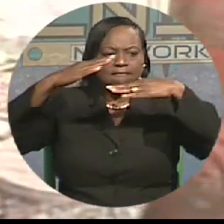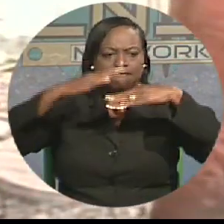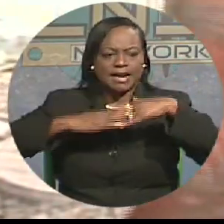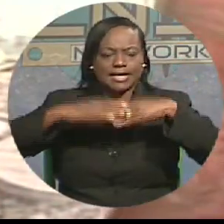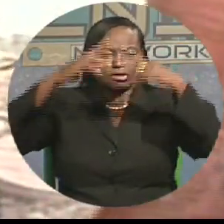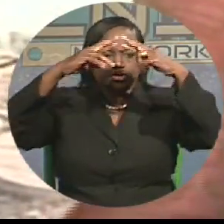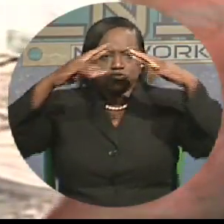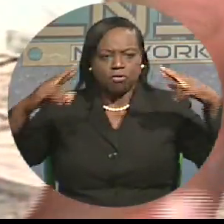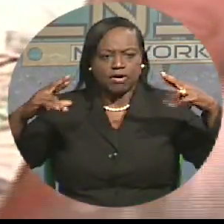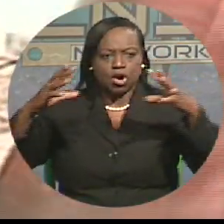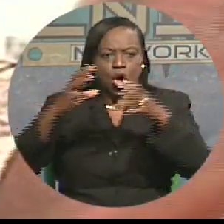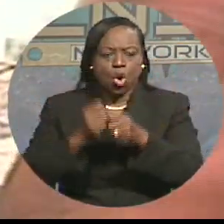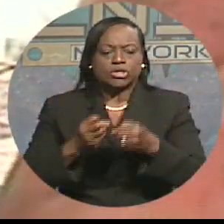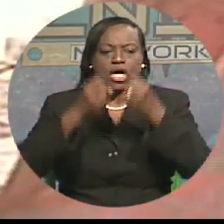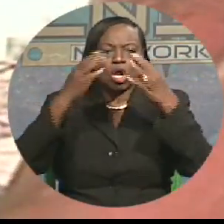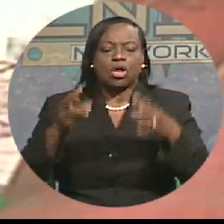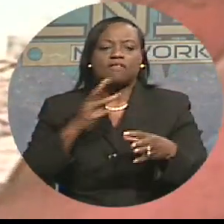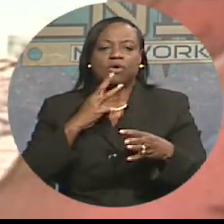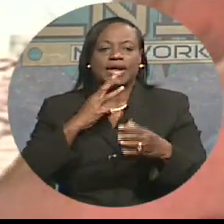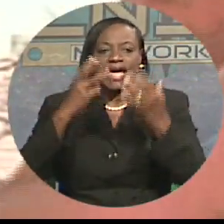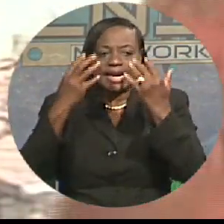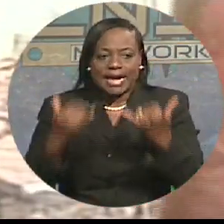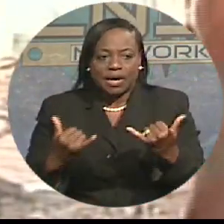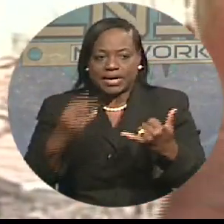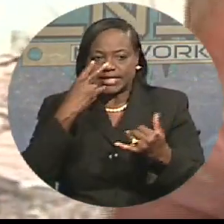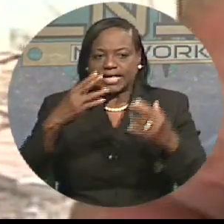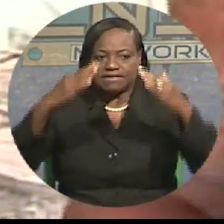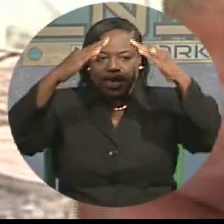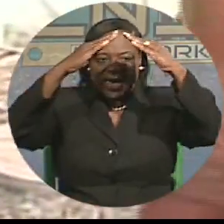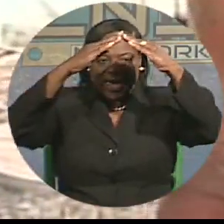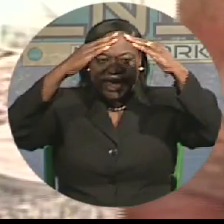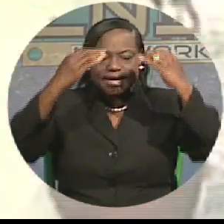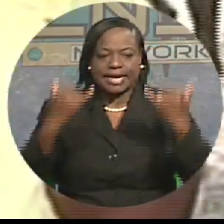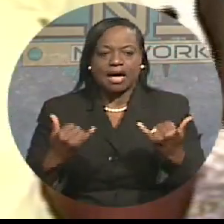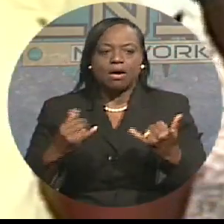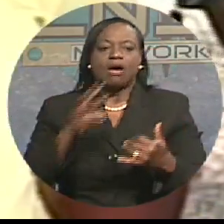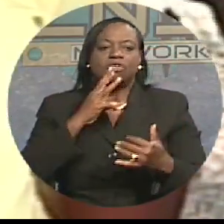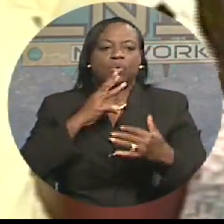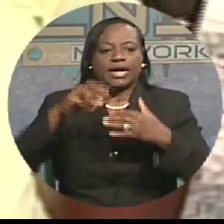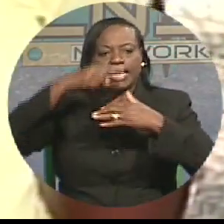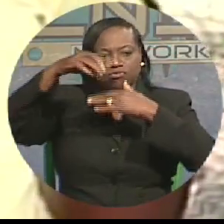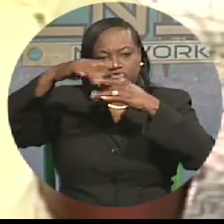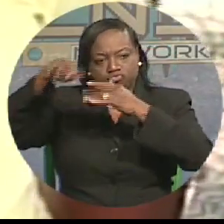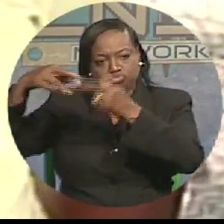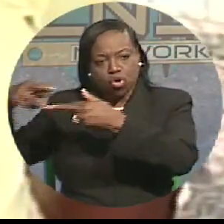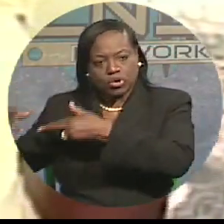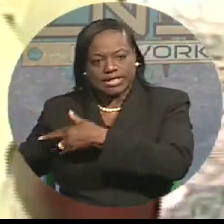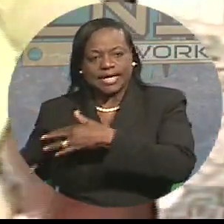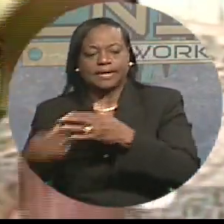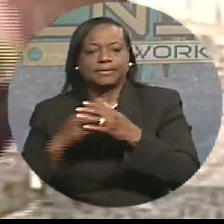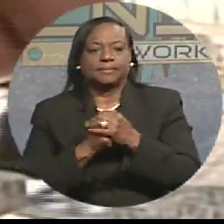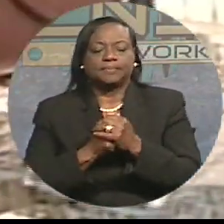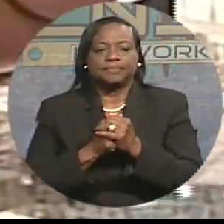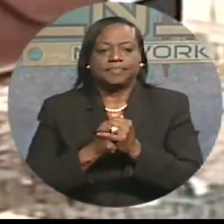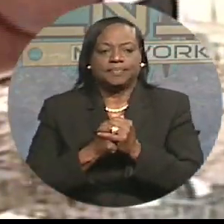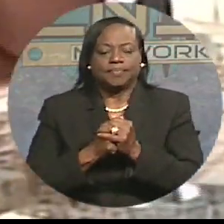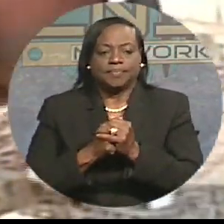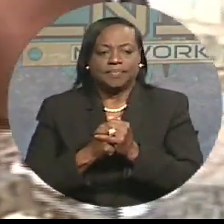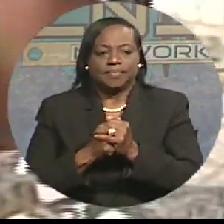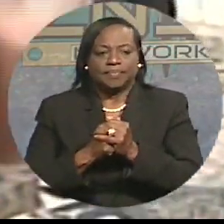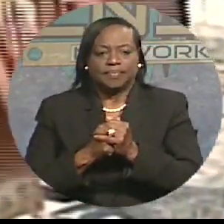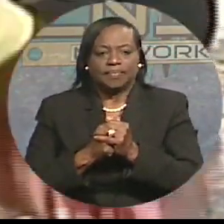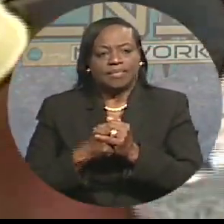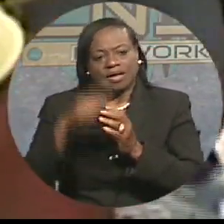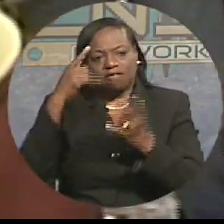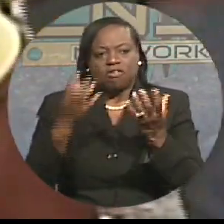lot of water, so it's good to see they get a little piece of A now. You know, to let the water drain. We are been in a struggle for many, many years